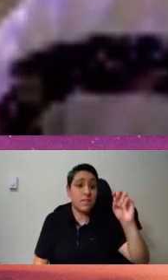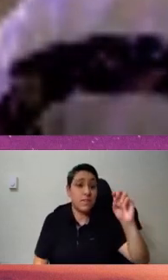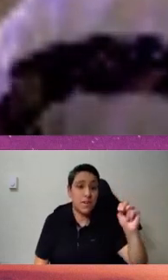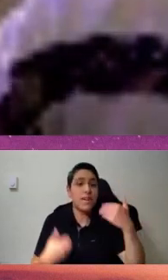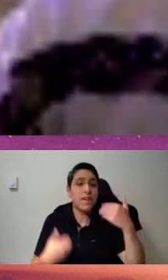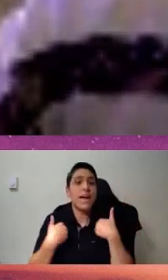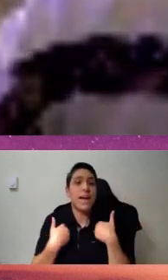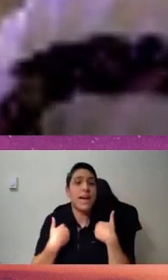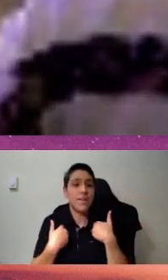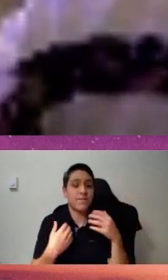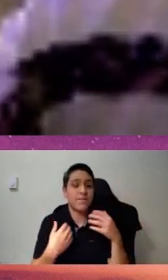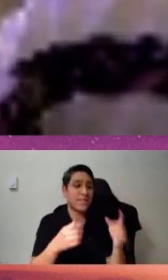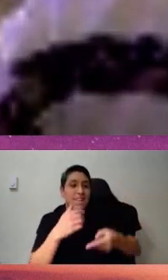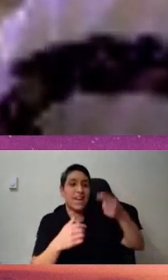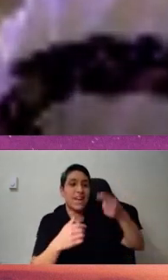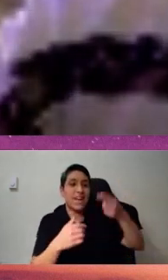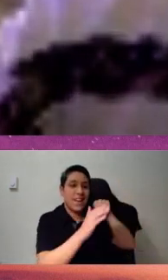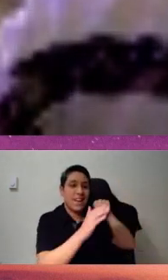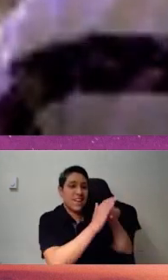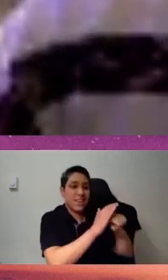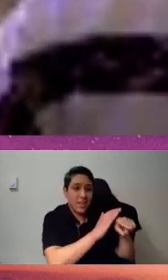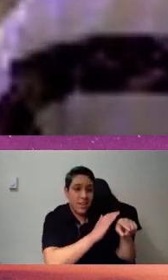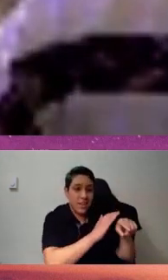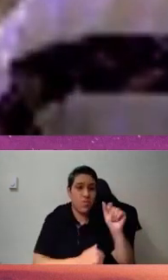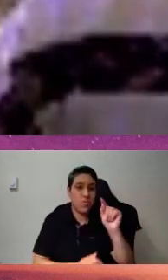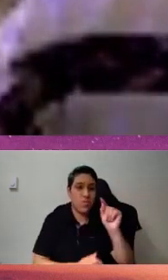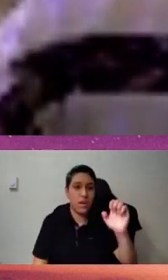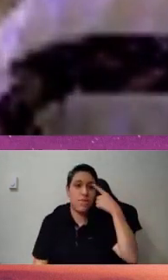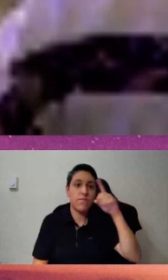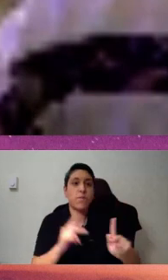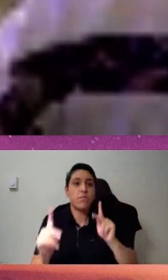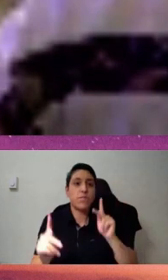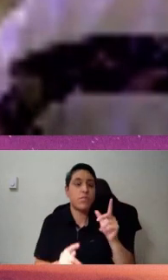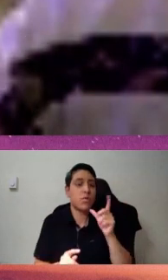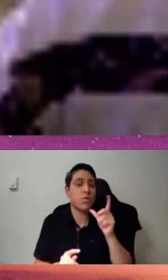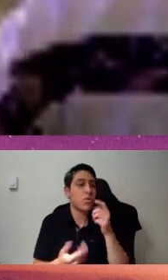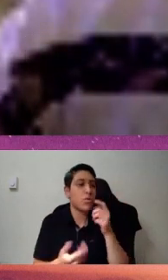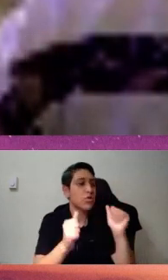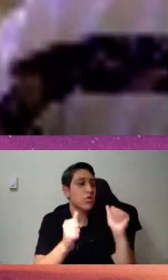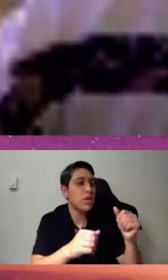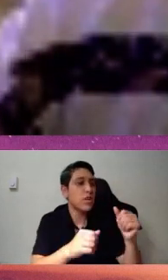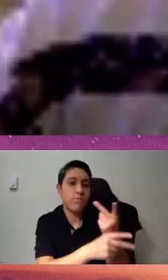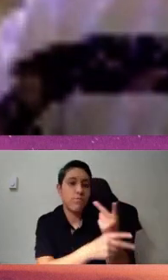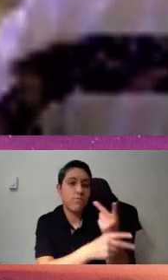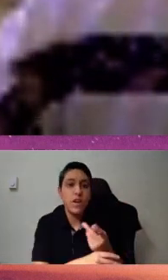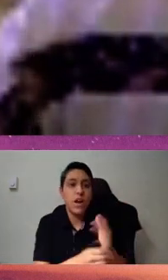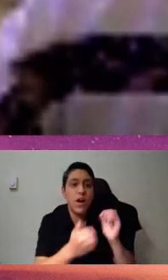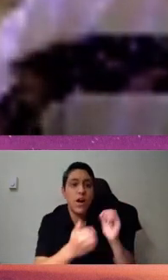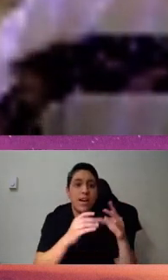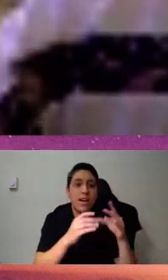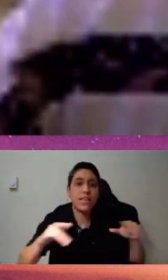that come from here and folks who are native to the area, both. And I know my community, my